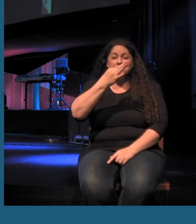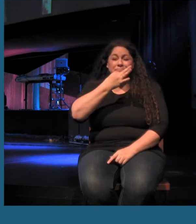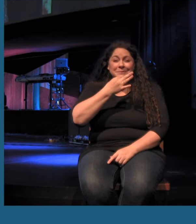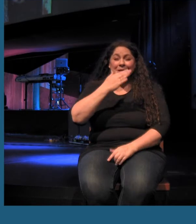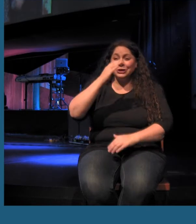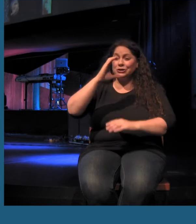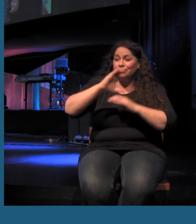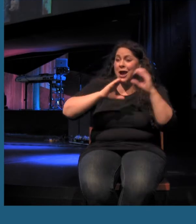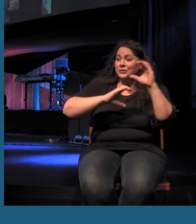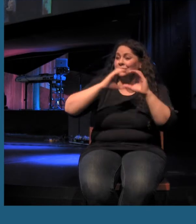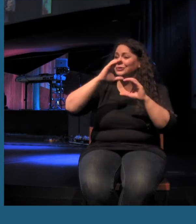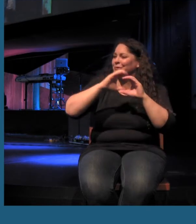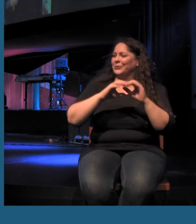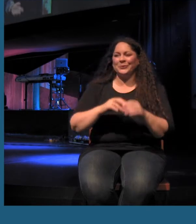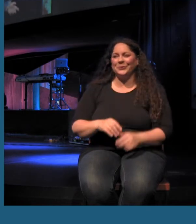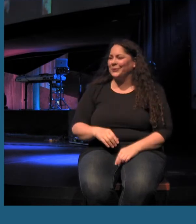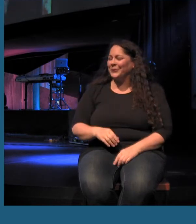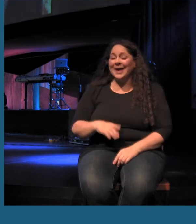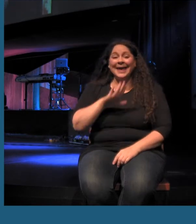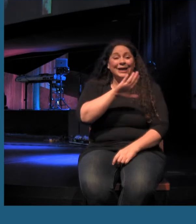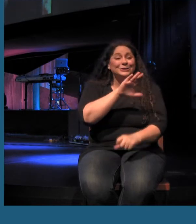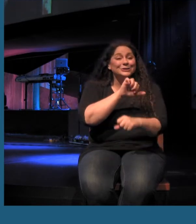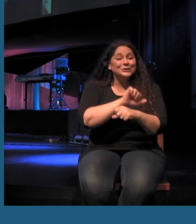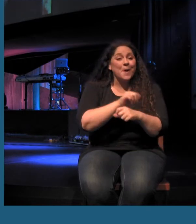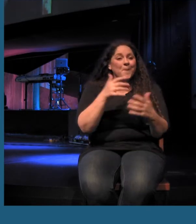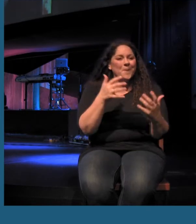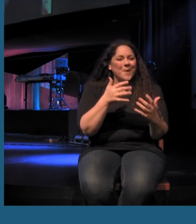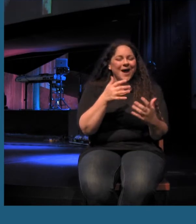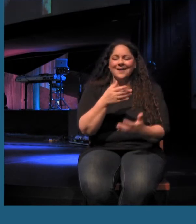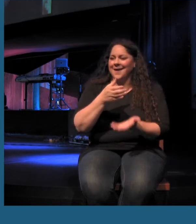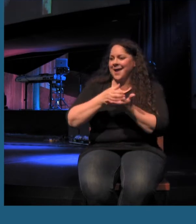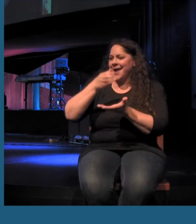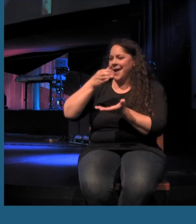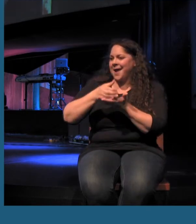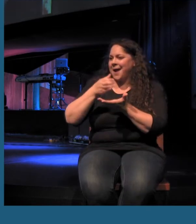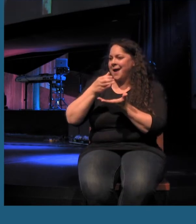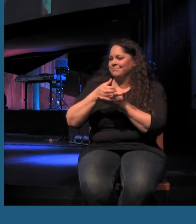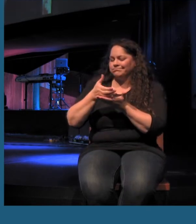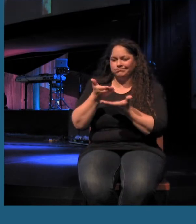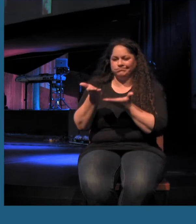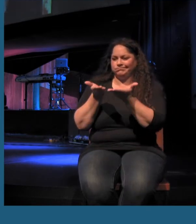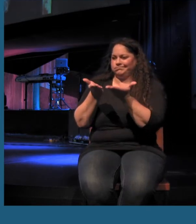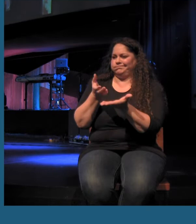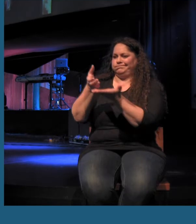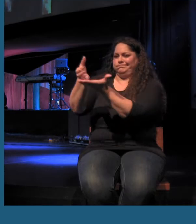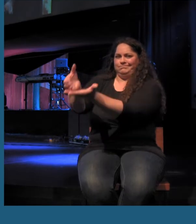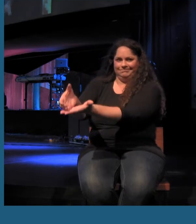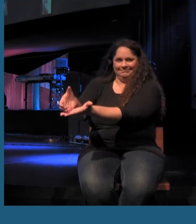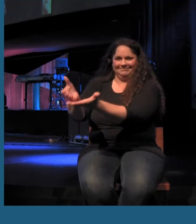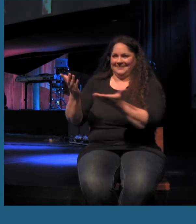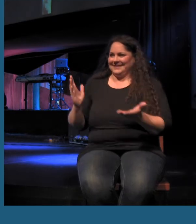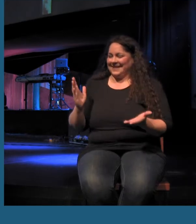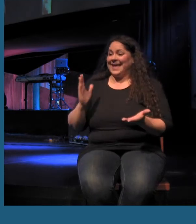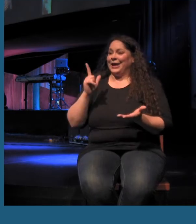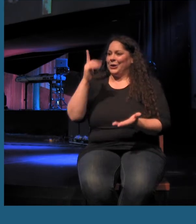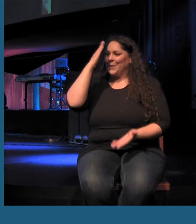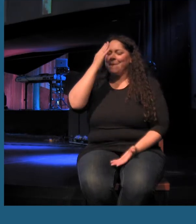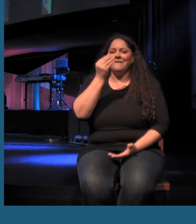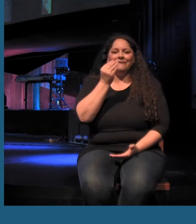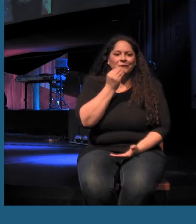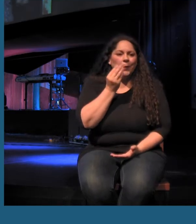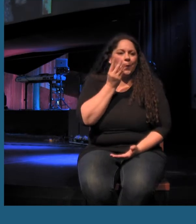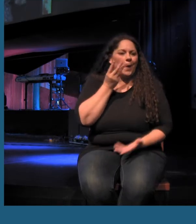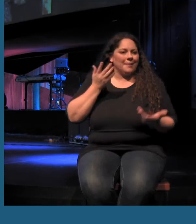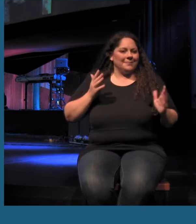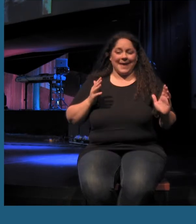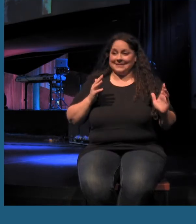He was a cupbearer. Cupbearers know about food and wine. And so every day when he brought the food and the wine to the king, I wonder